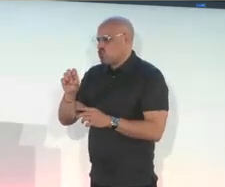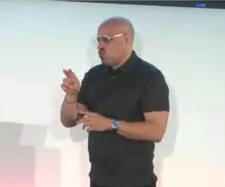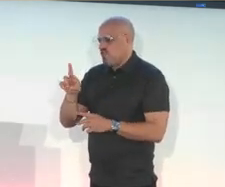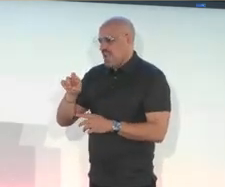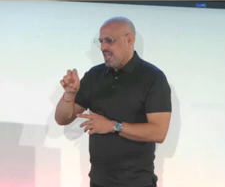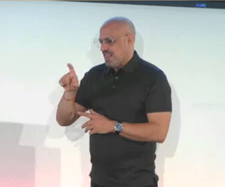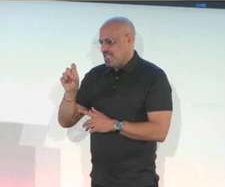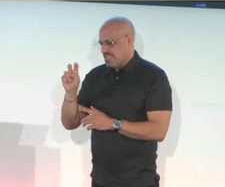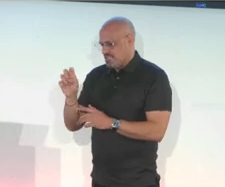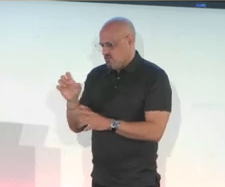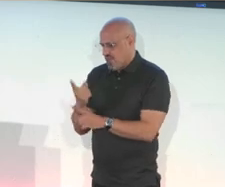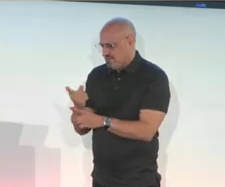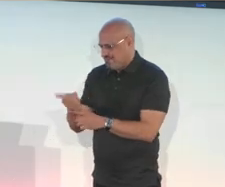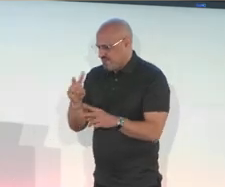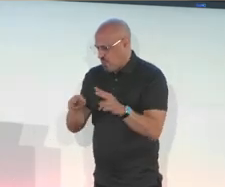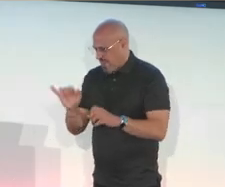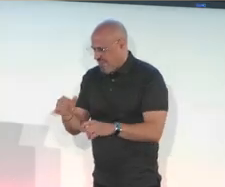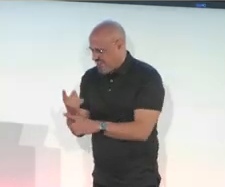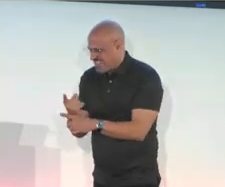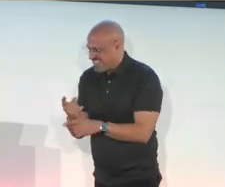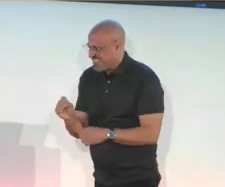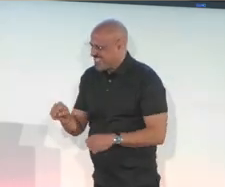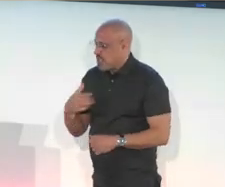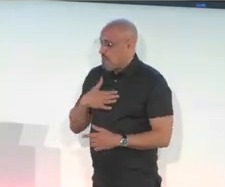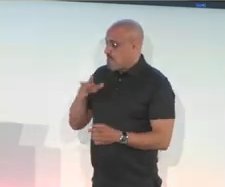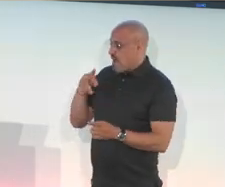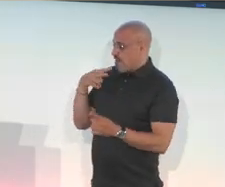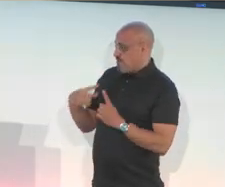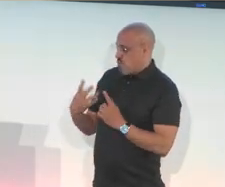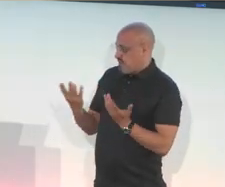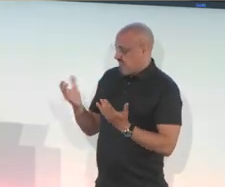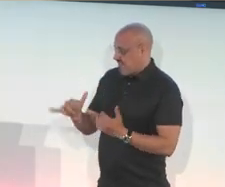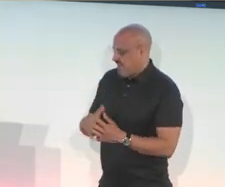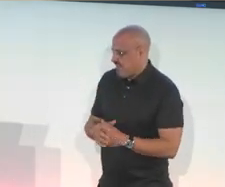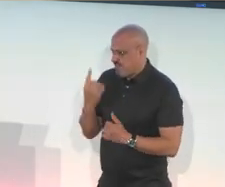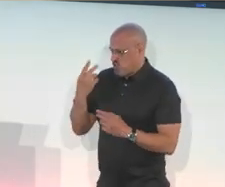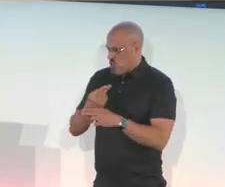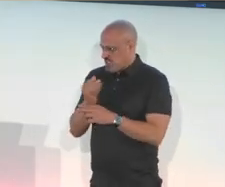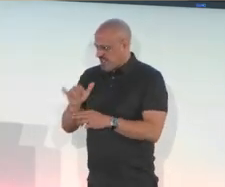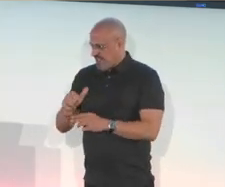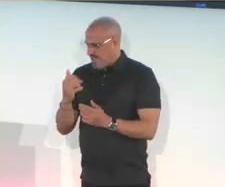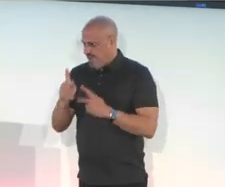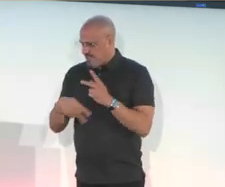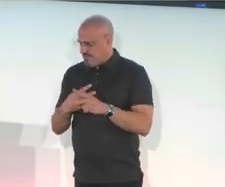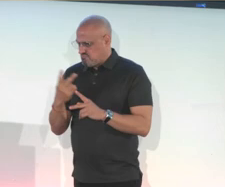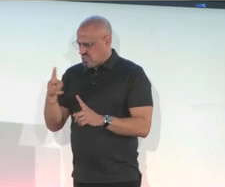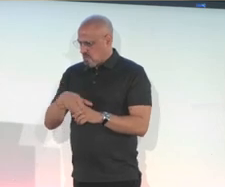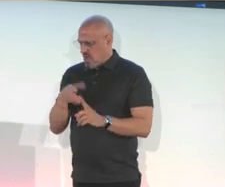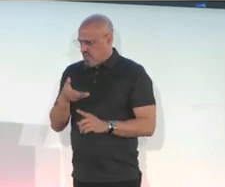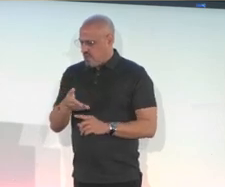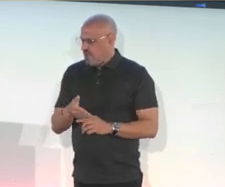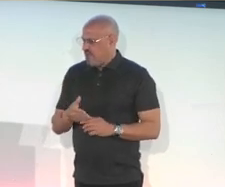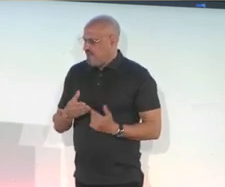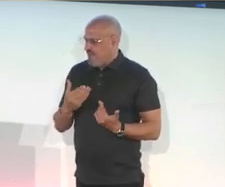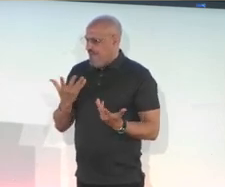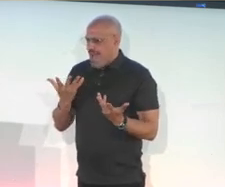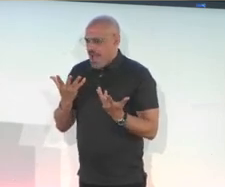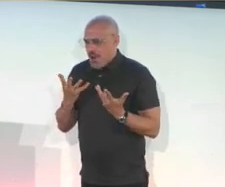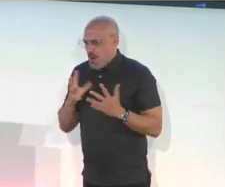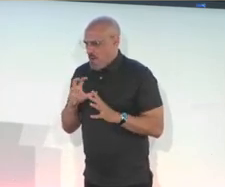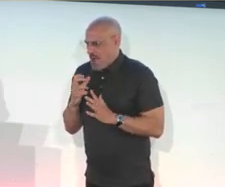Surveillance. Oh, what are my views about applying it in surveillance? I do not want to do